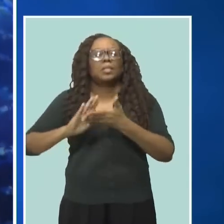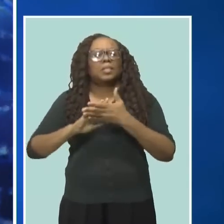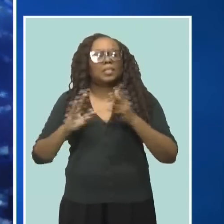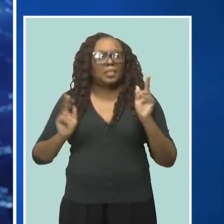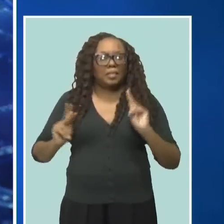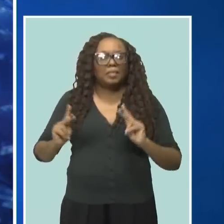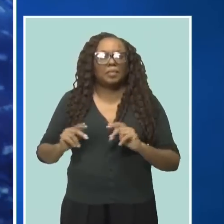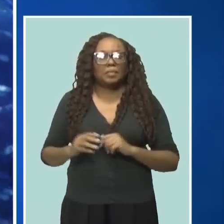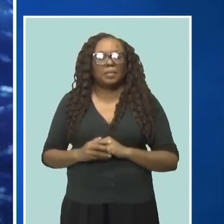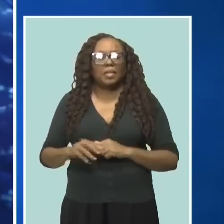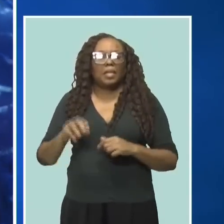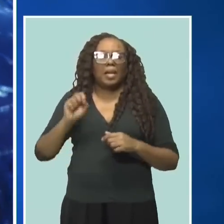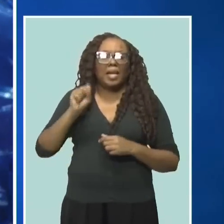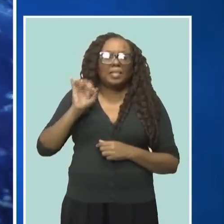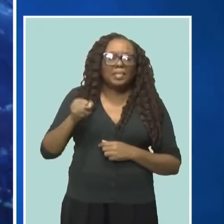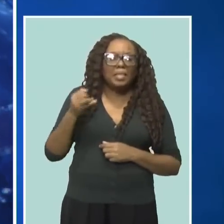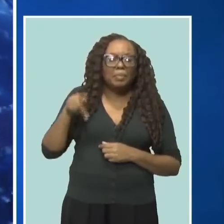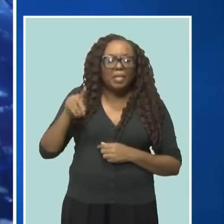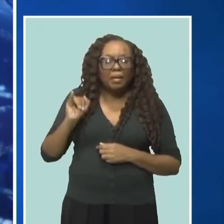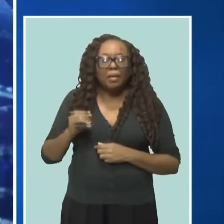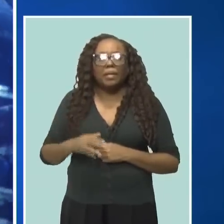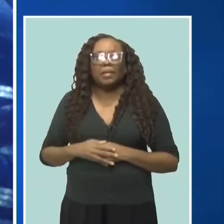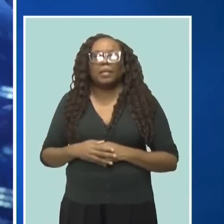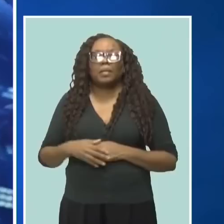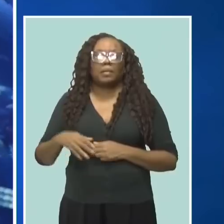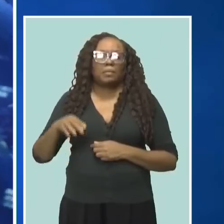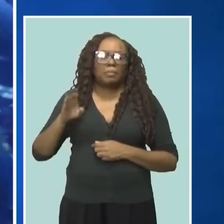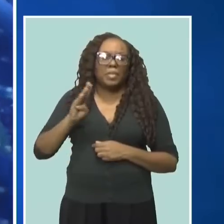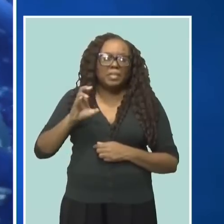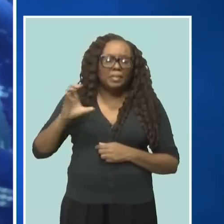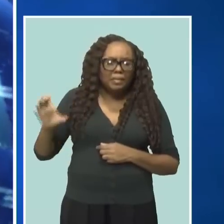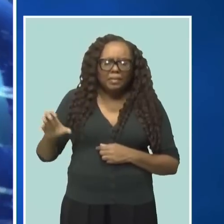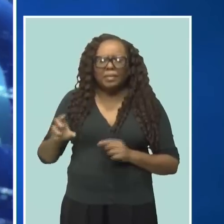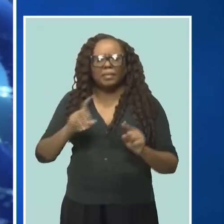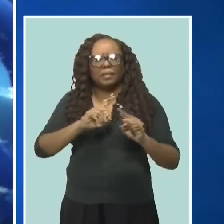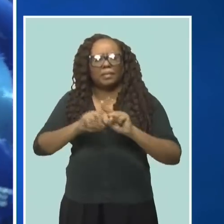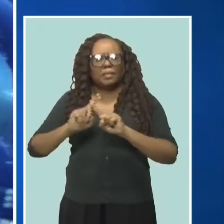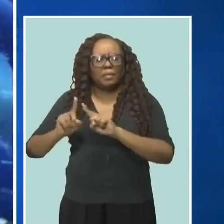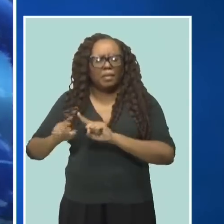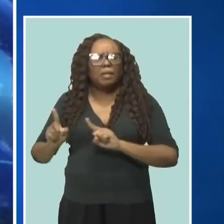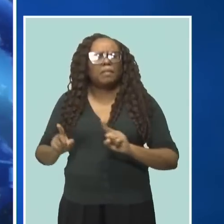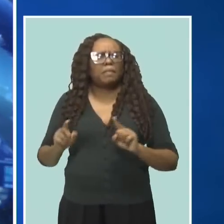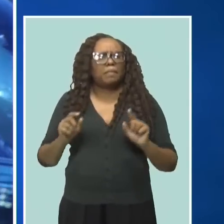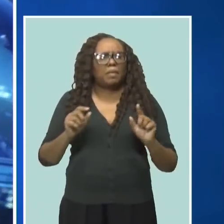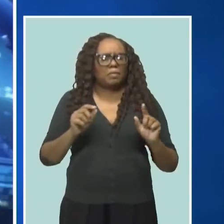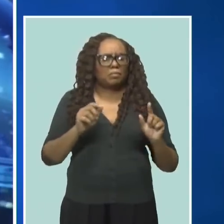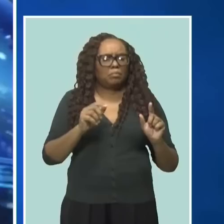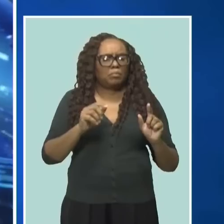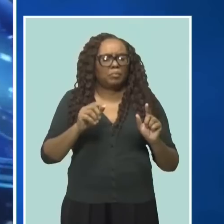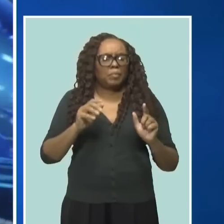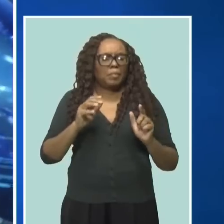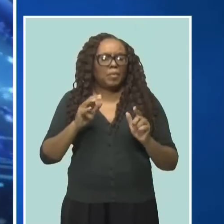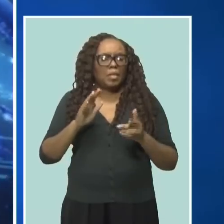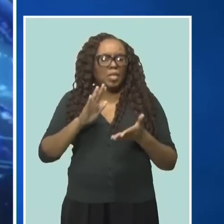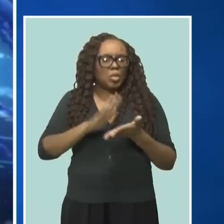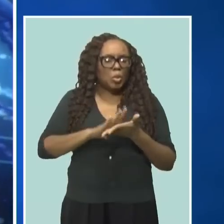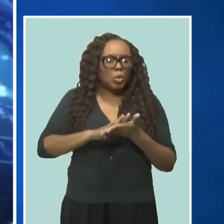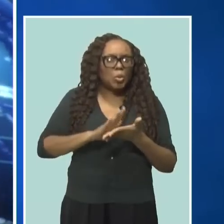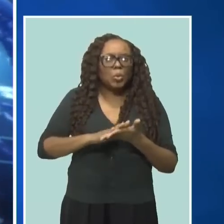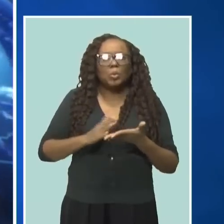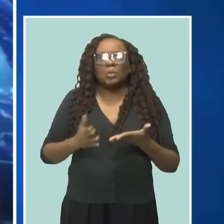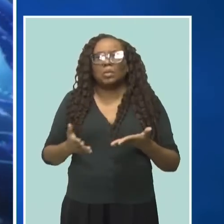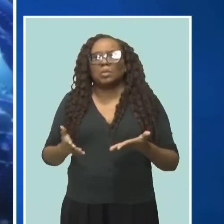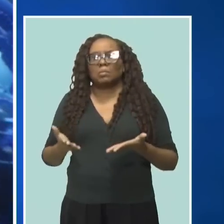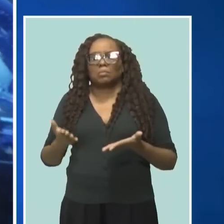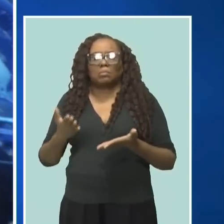have SJPI, BCC, BVTB, and a number of other entities, because it's not only limited to our public institutions. We have the nursing,